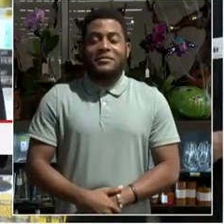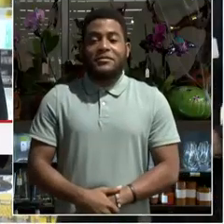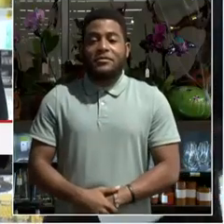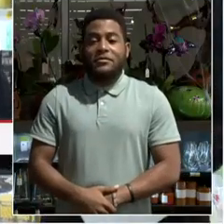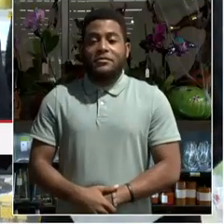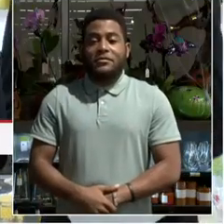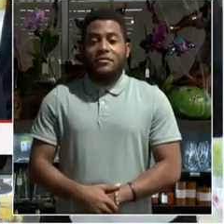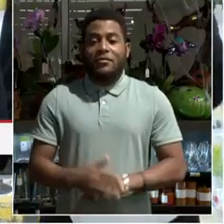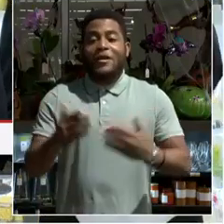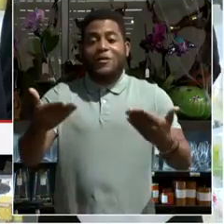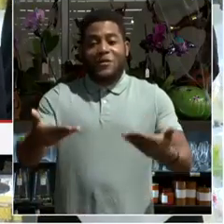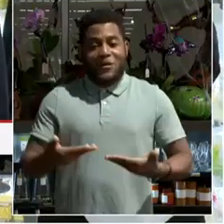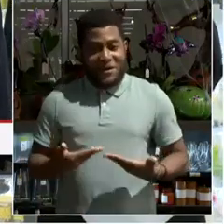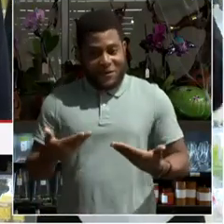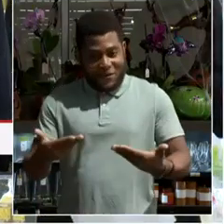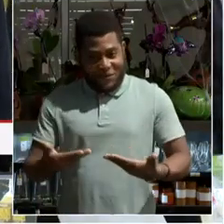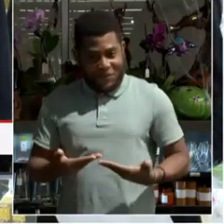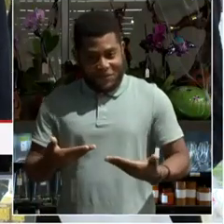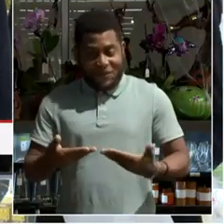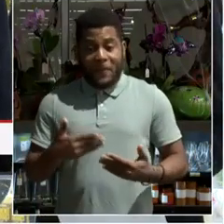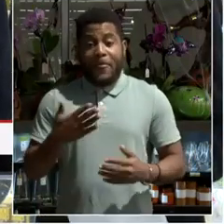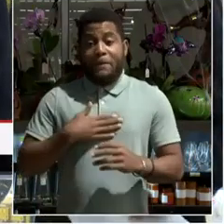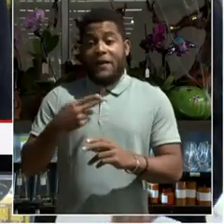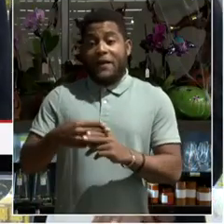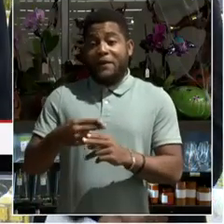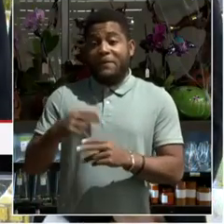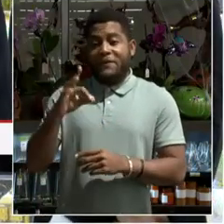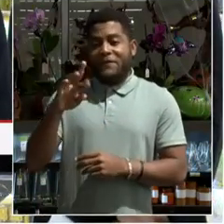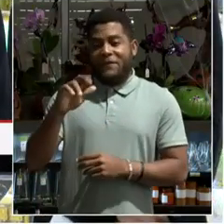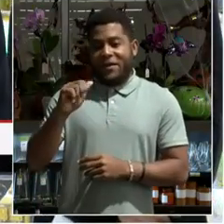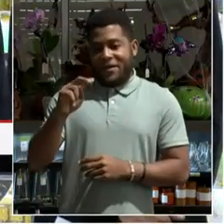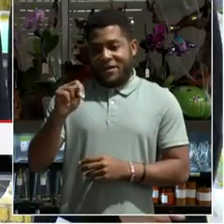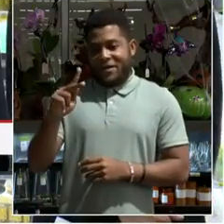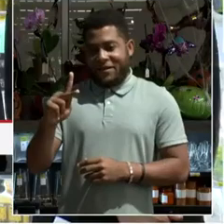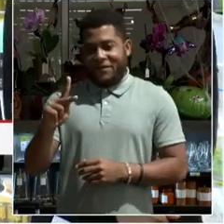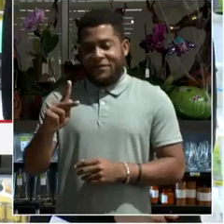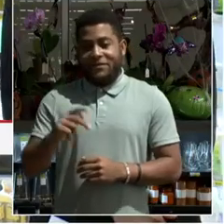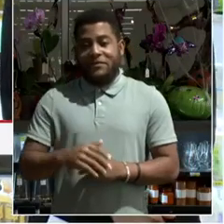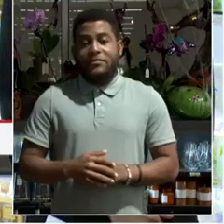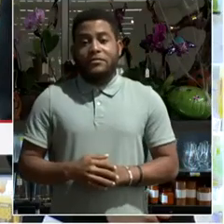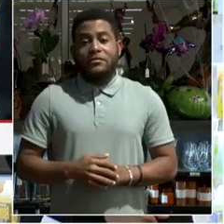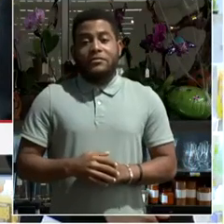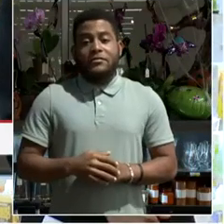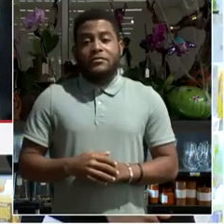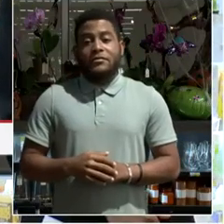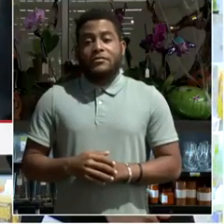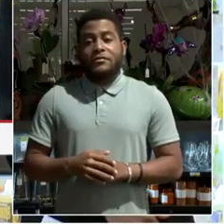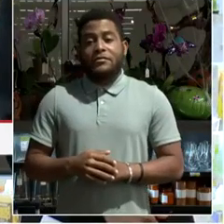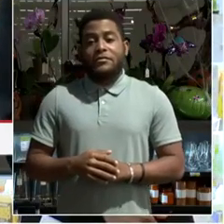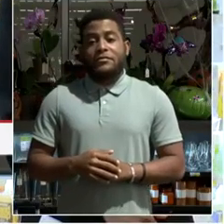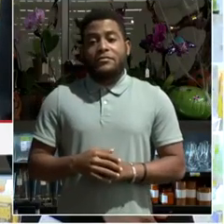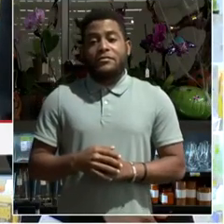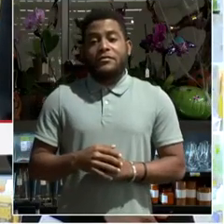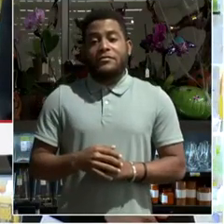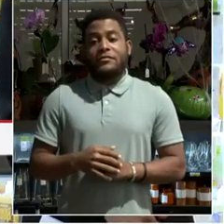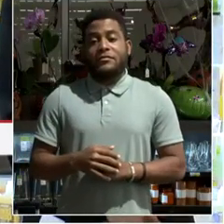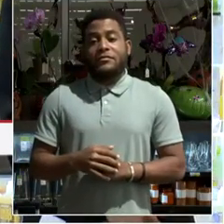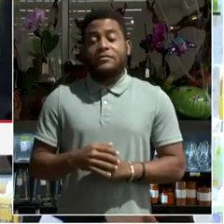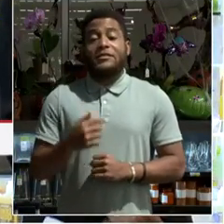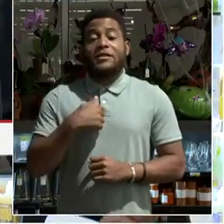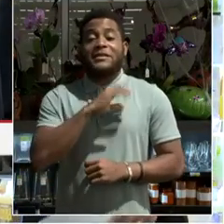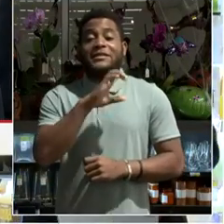afternoon. Welcome. My name is Frank Malone. I'm a citizen of the District of Columbia, native